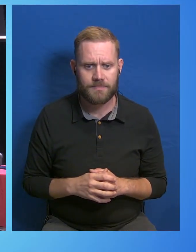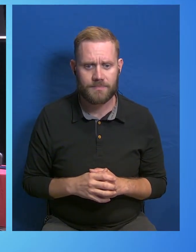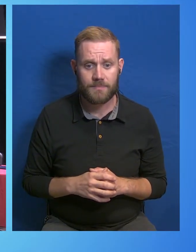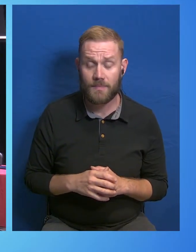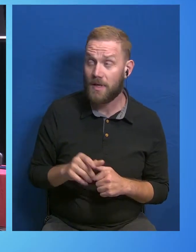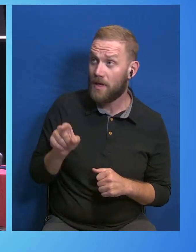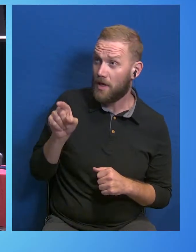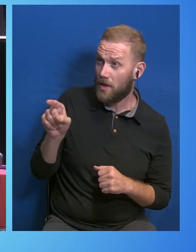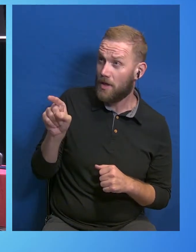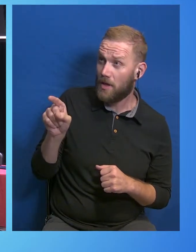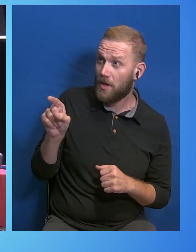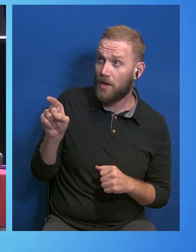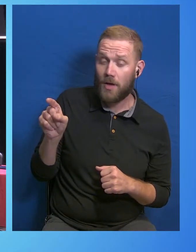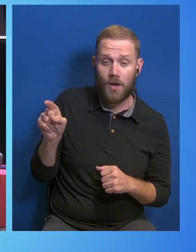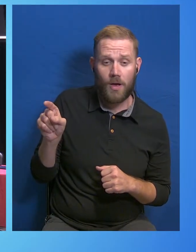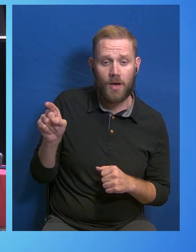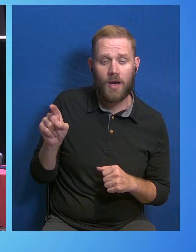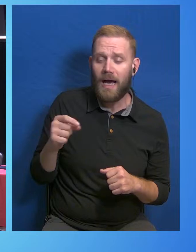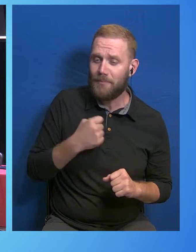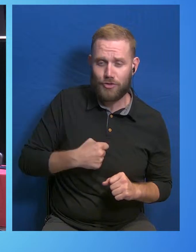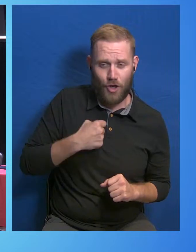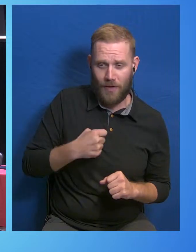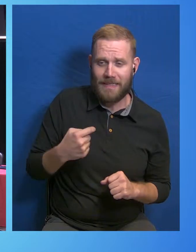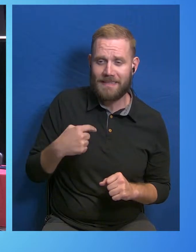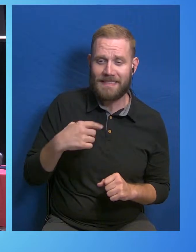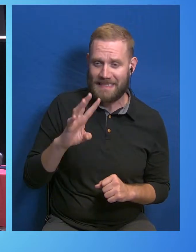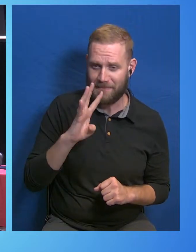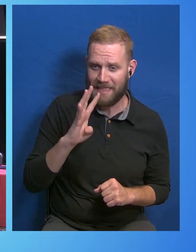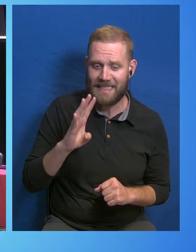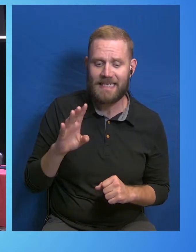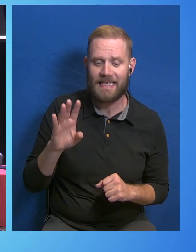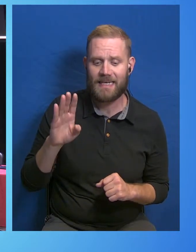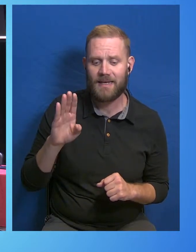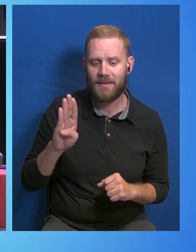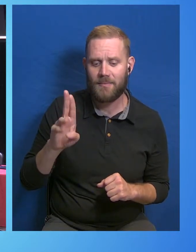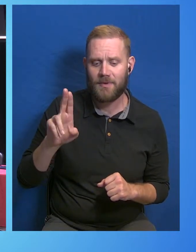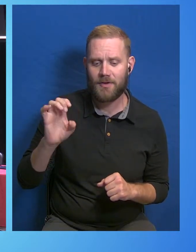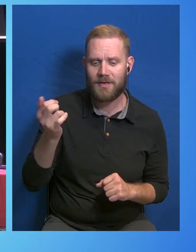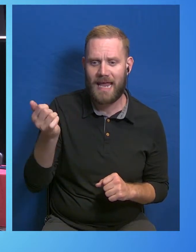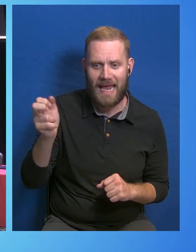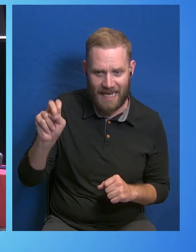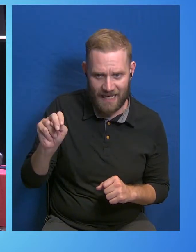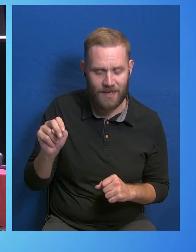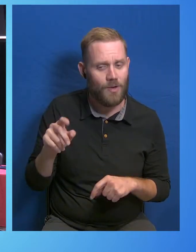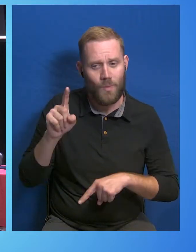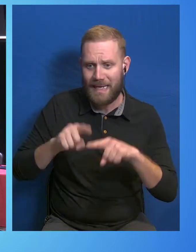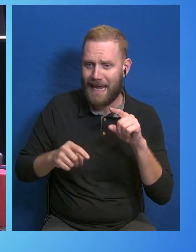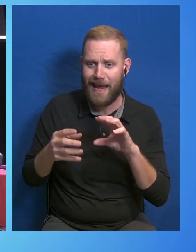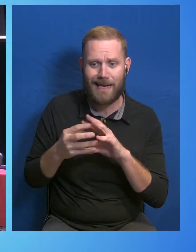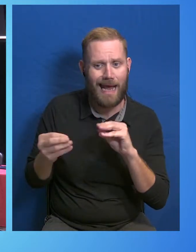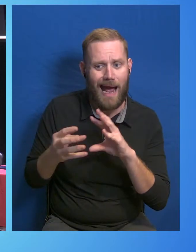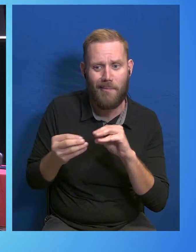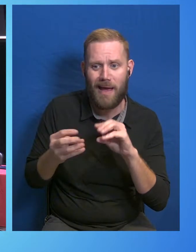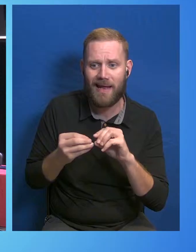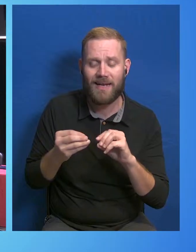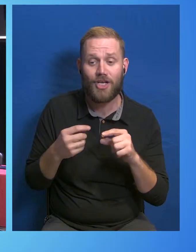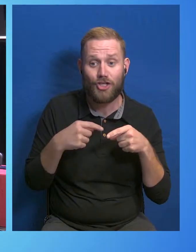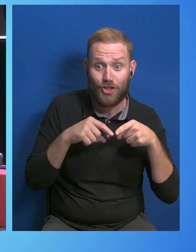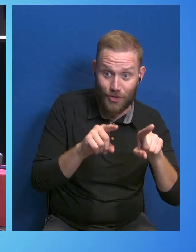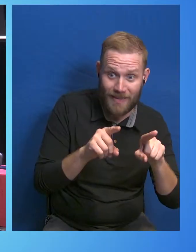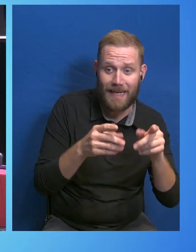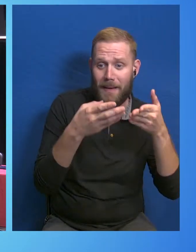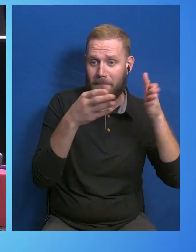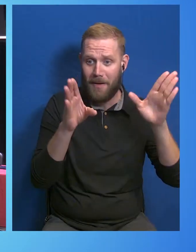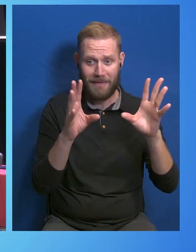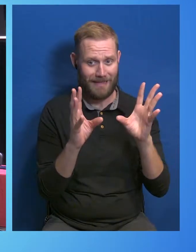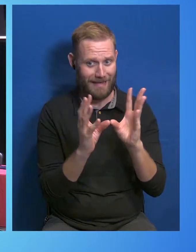And we do not, sorry, this is board member Buchanan. We do not comment on public comments in this